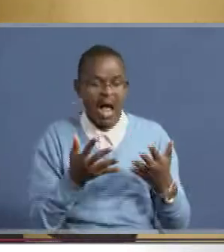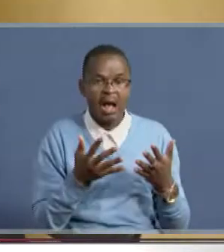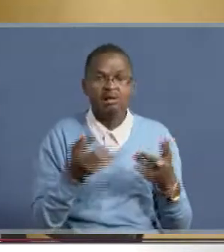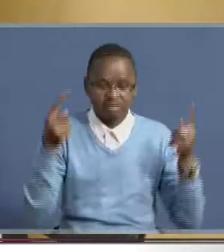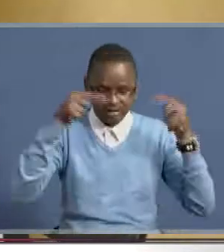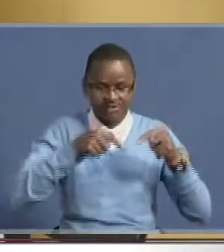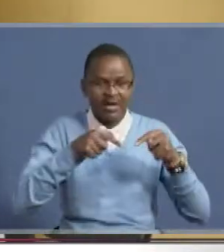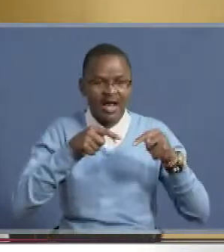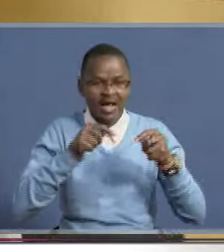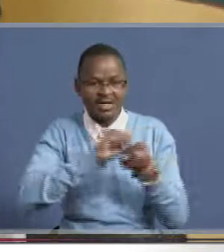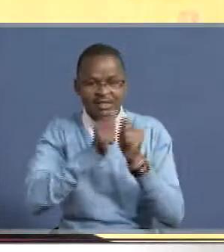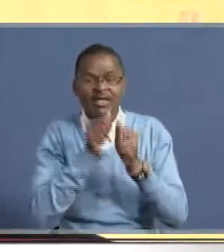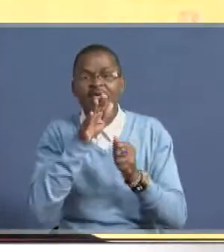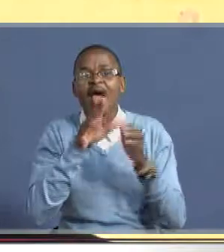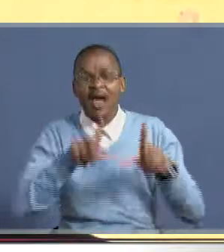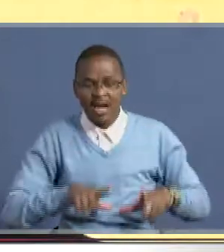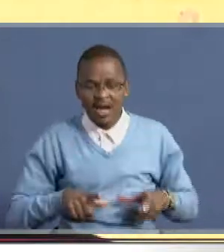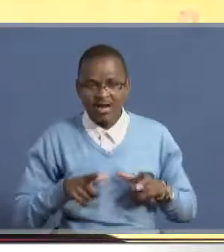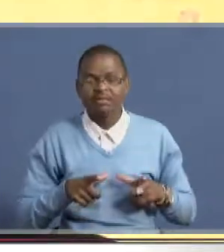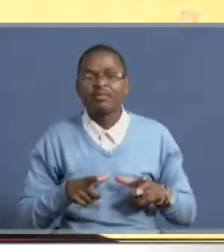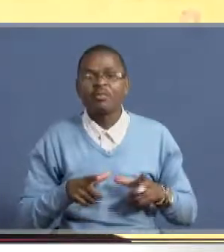arrival has impacted on their lives.